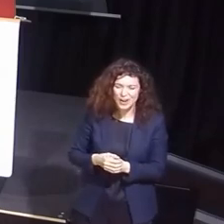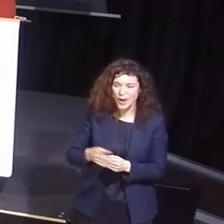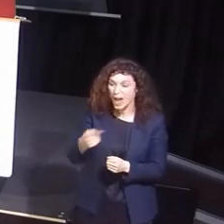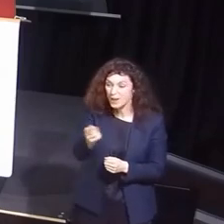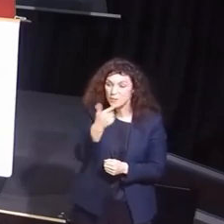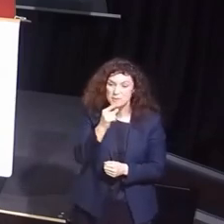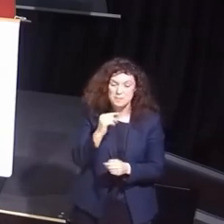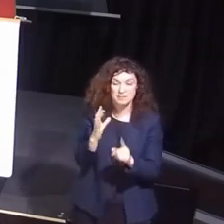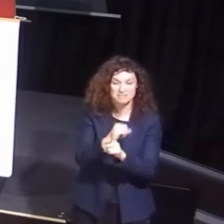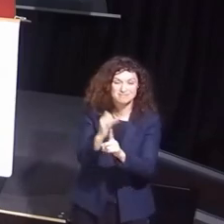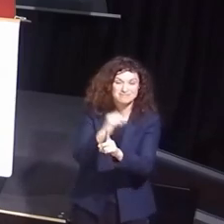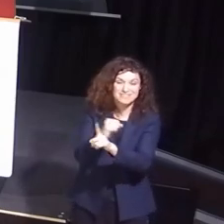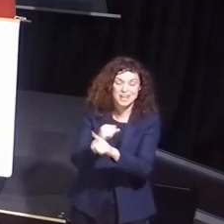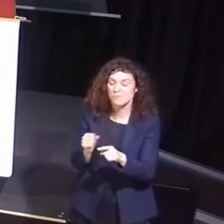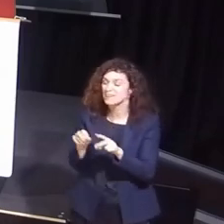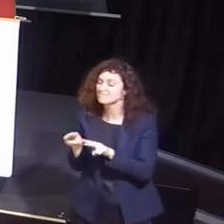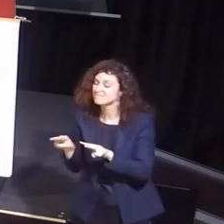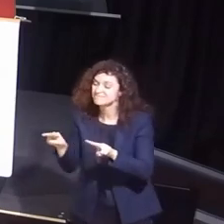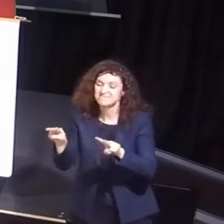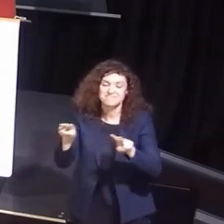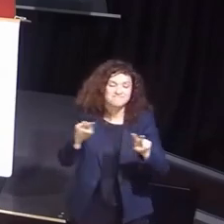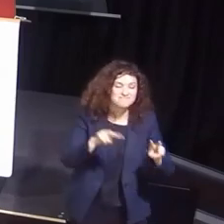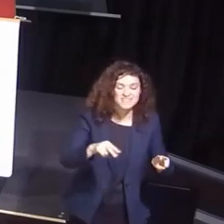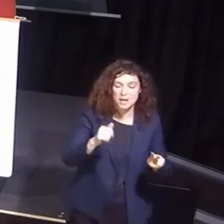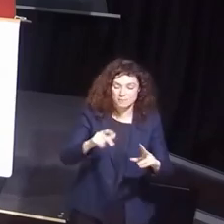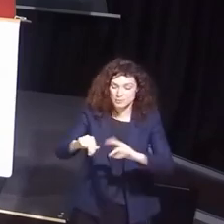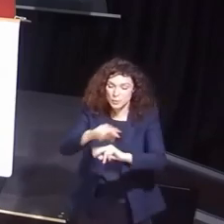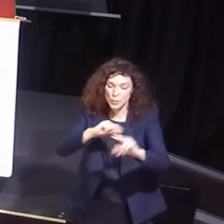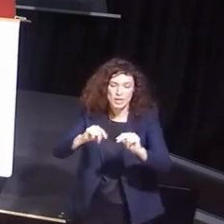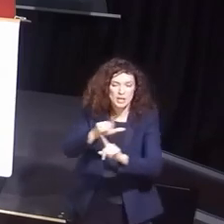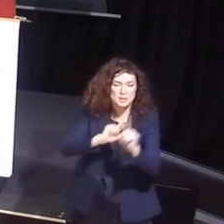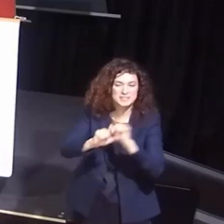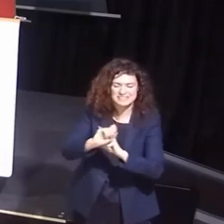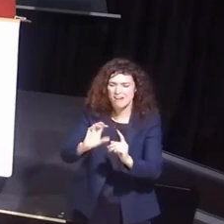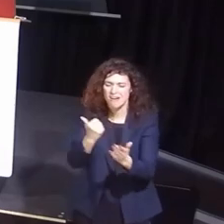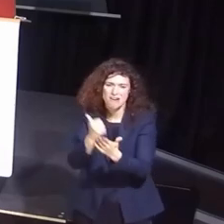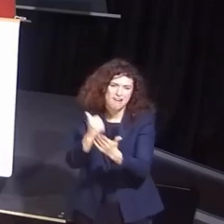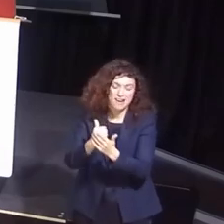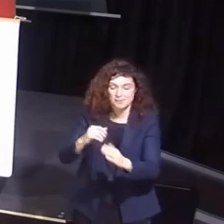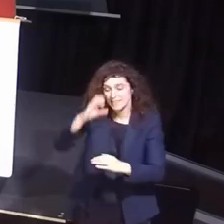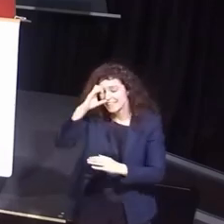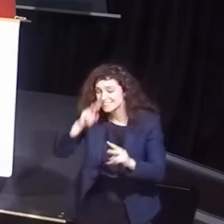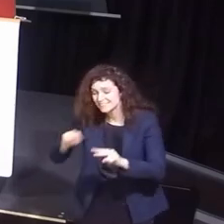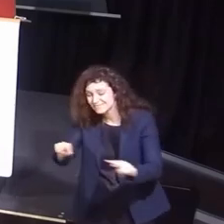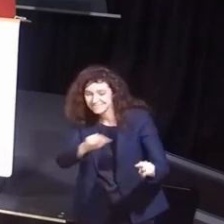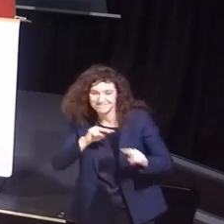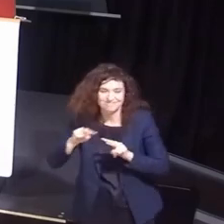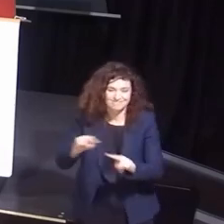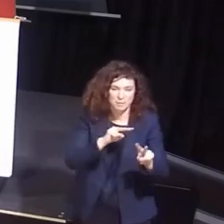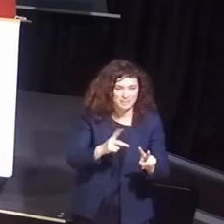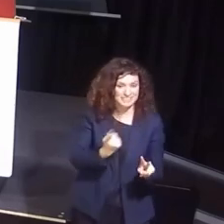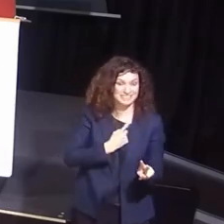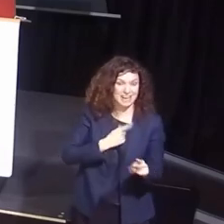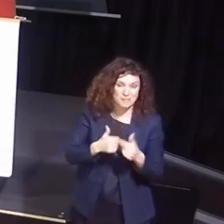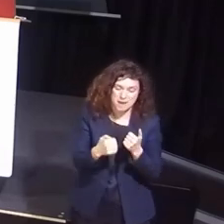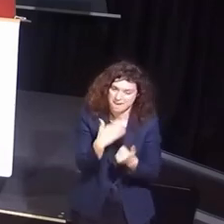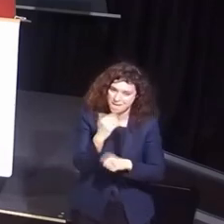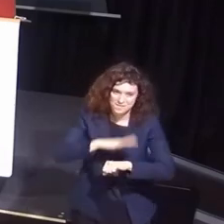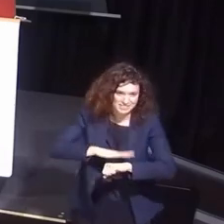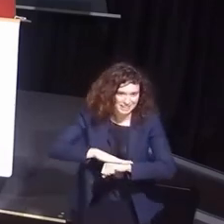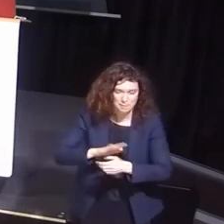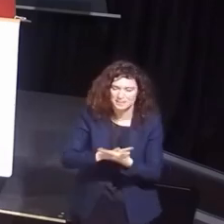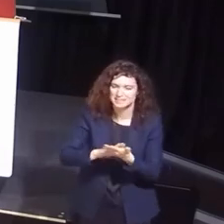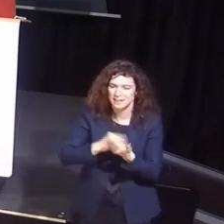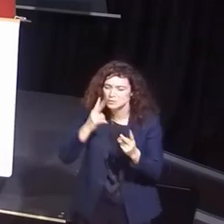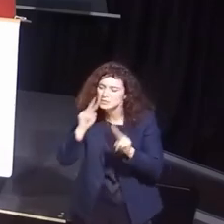everyone else had this year, I just enjoyed them vicariously through the community, because part of my job is to be really connected to the community. And so those are my